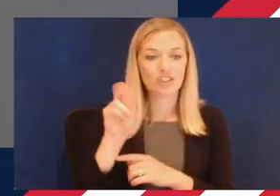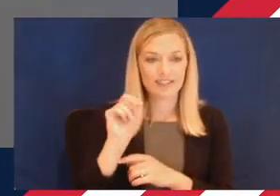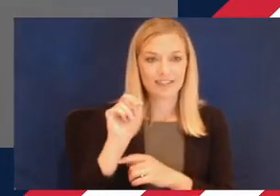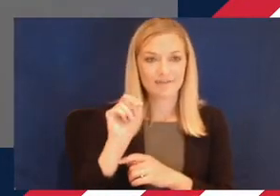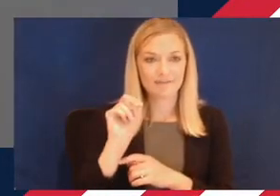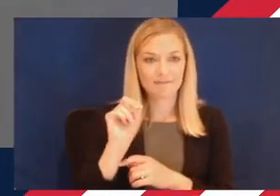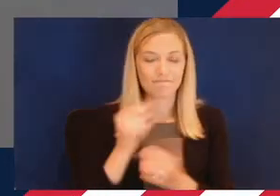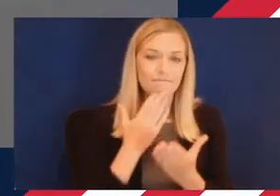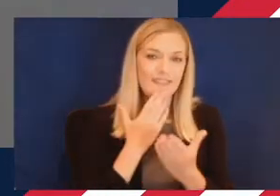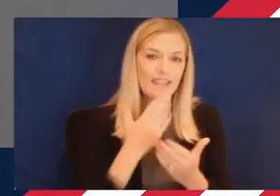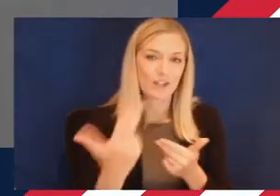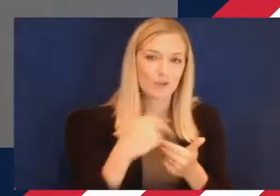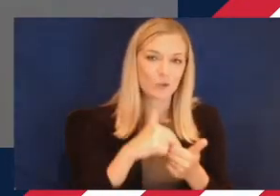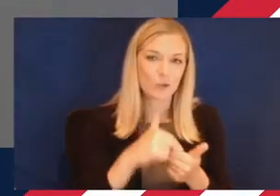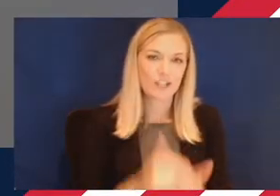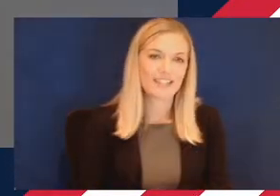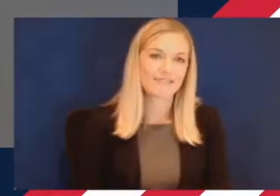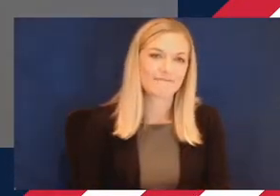Thank you.